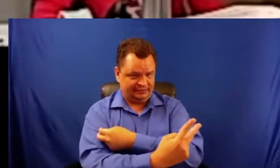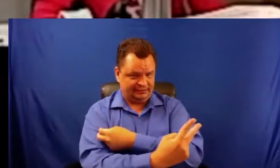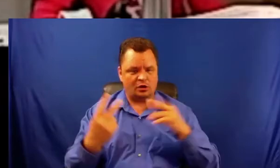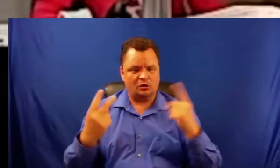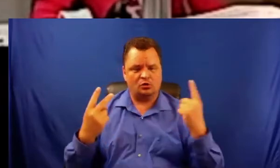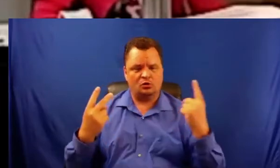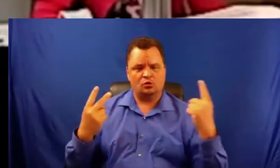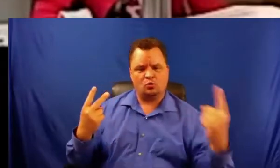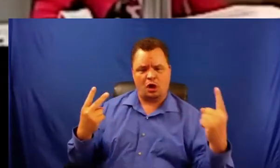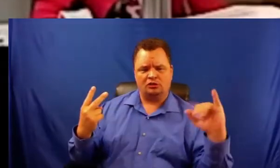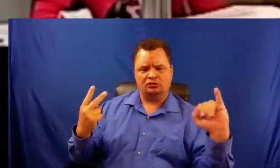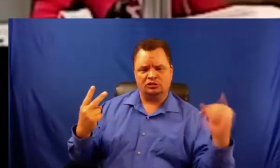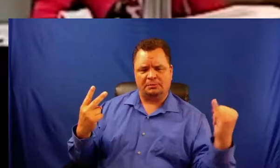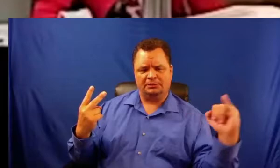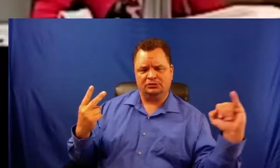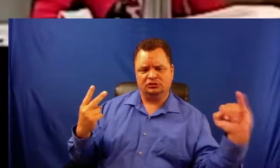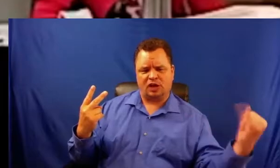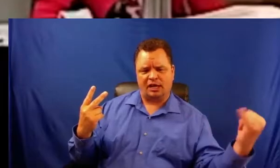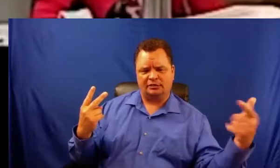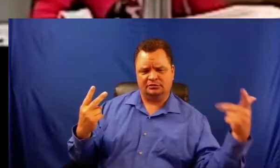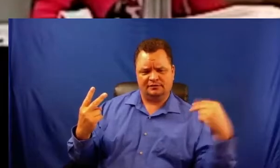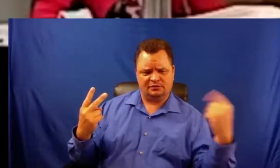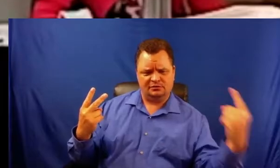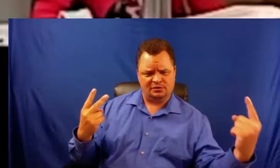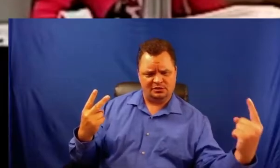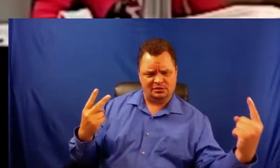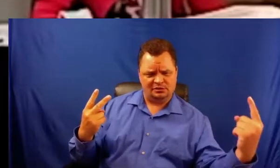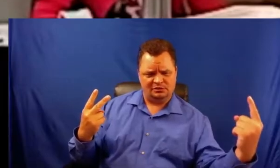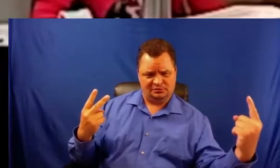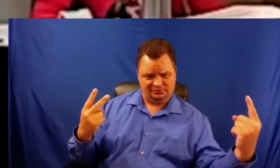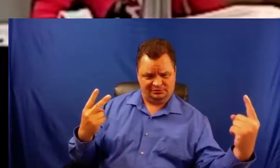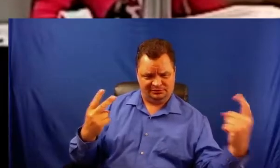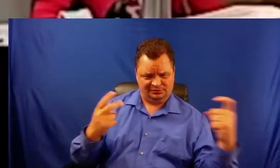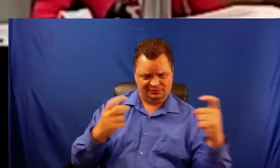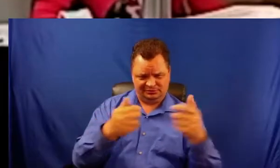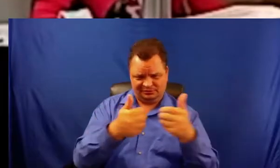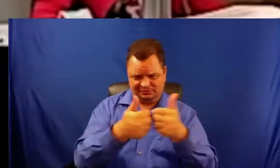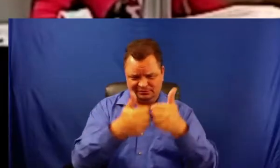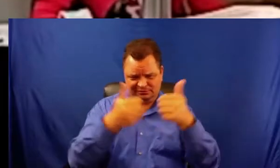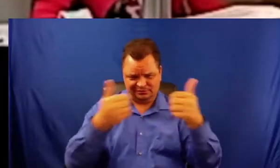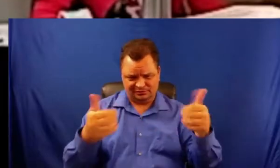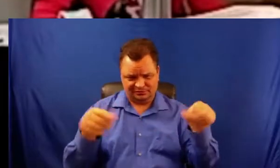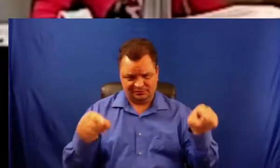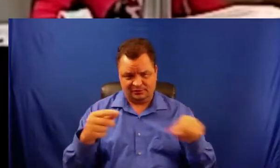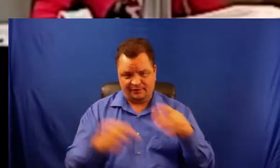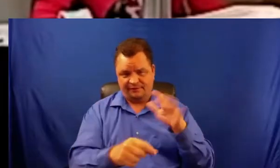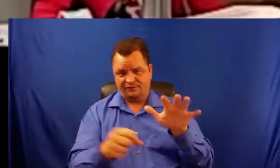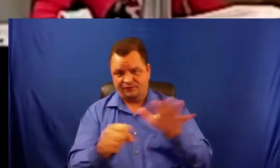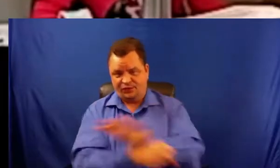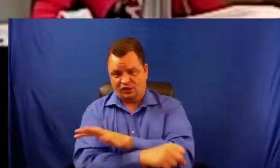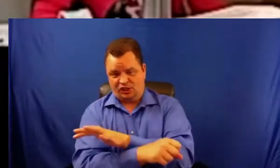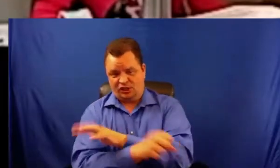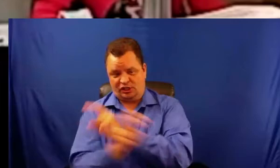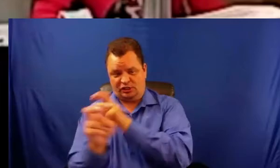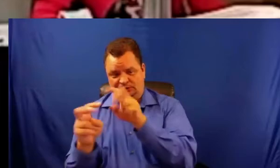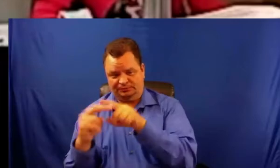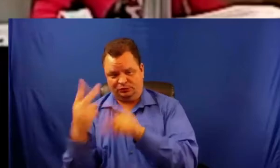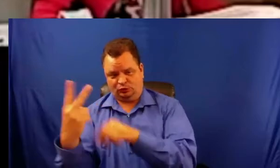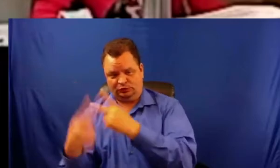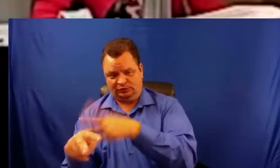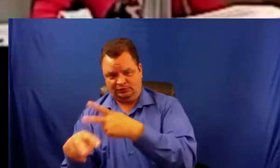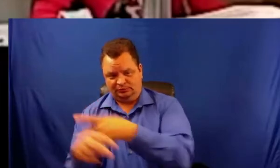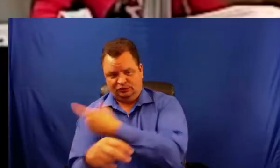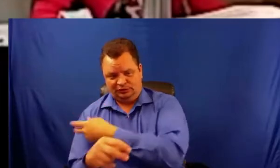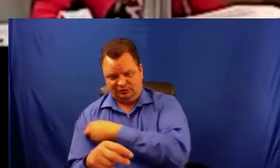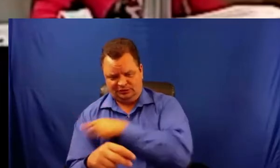to separate out the data of mRNA vaccines, full vaccination rate versus 1 dose of Johnson & Johnson vaccine to see if